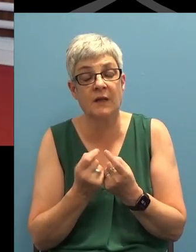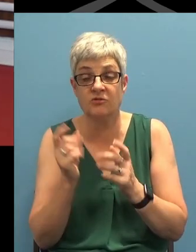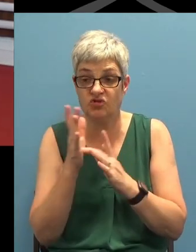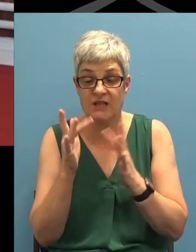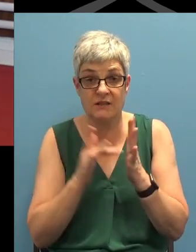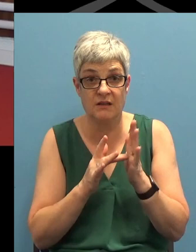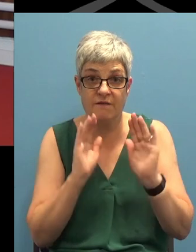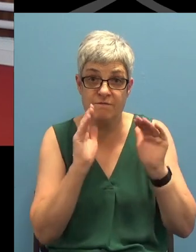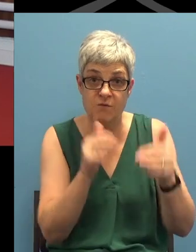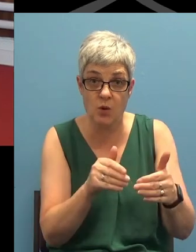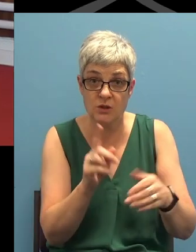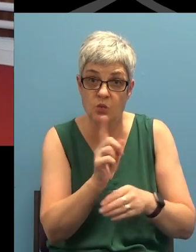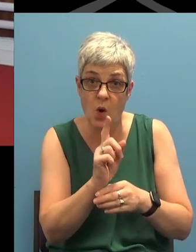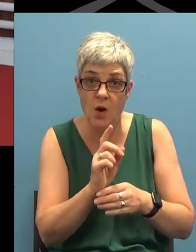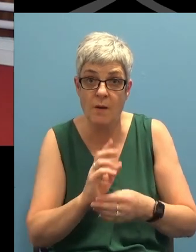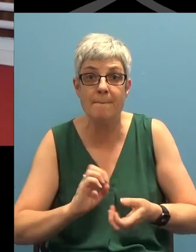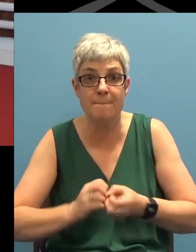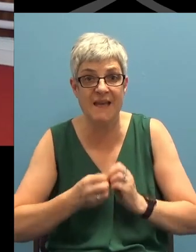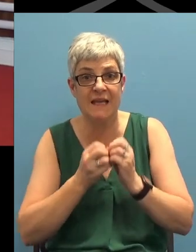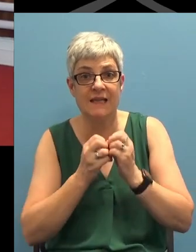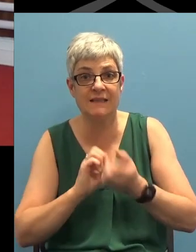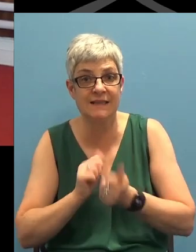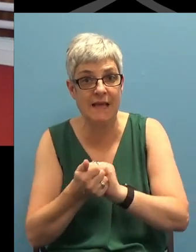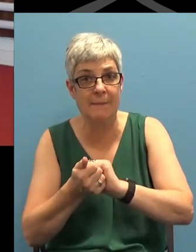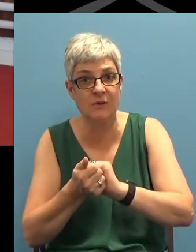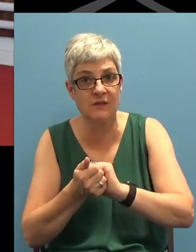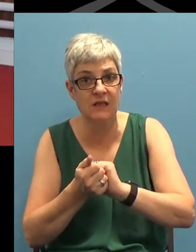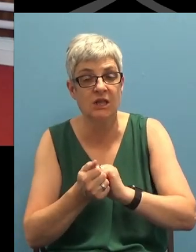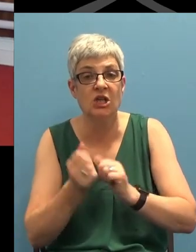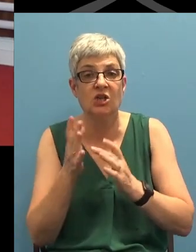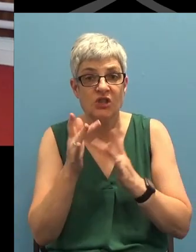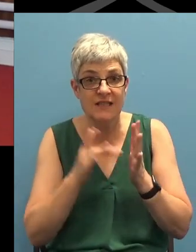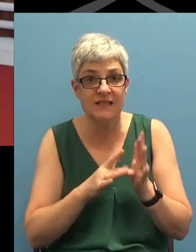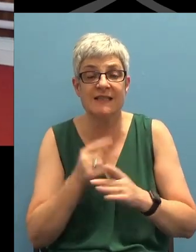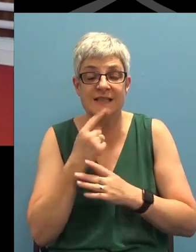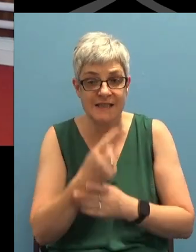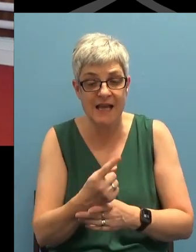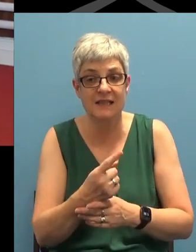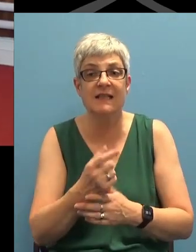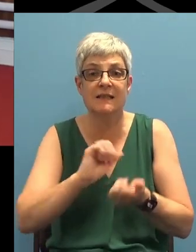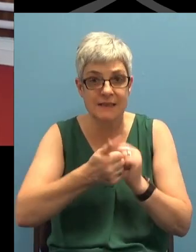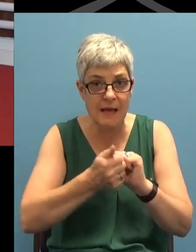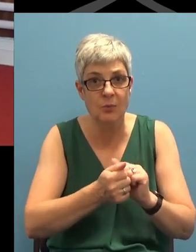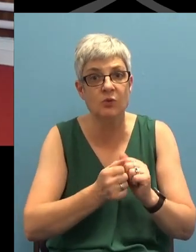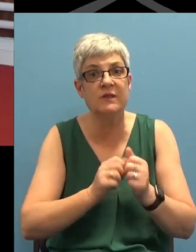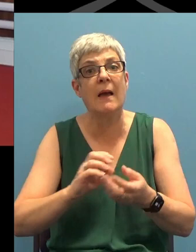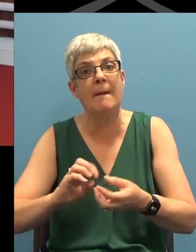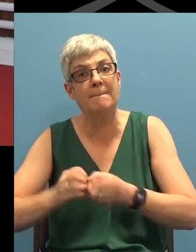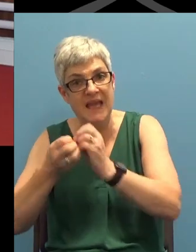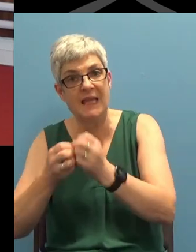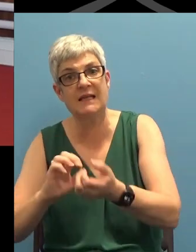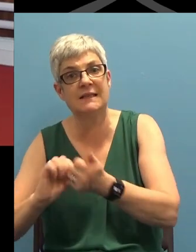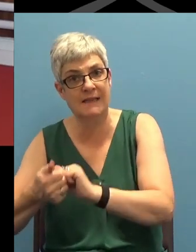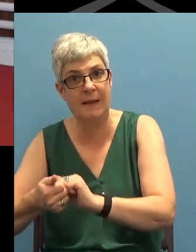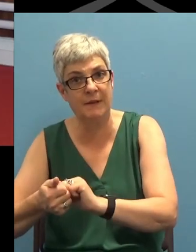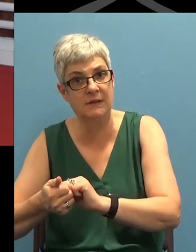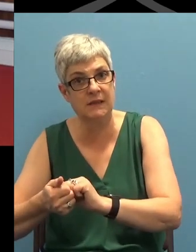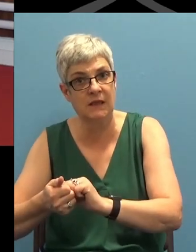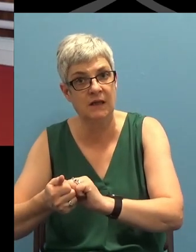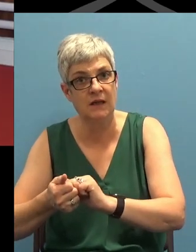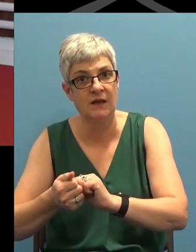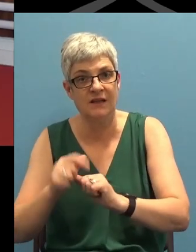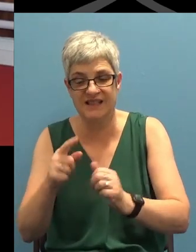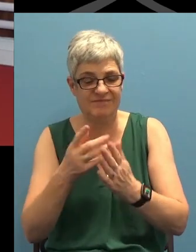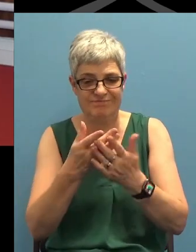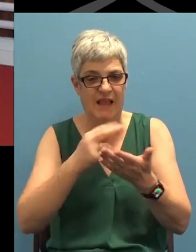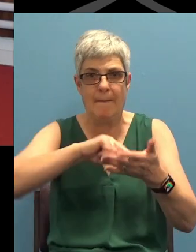Jesus focused on disciple making. Jesus called into being disciples who would go on making disciples. He didn't give a